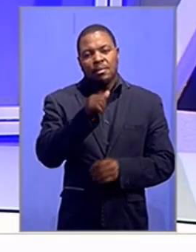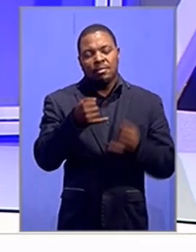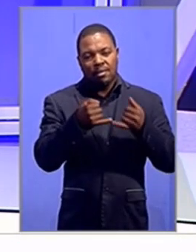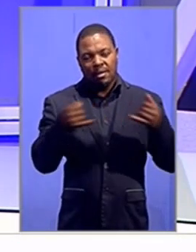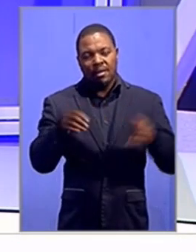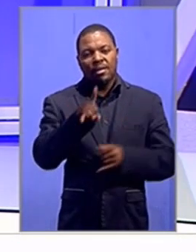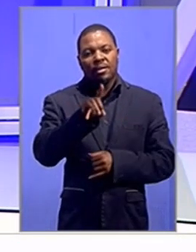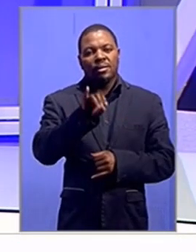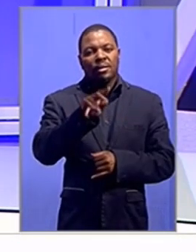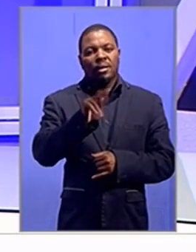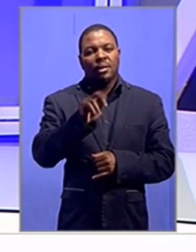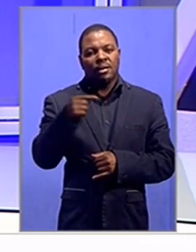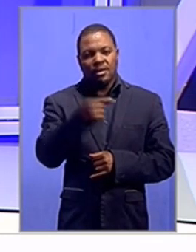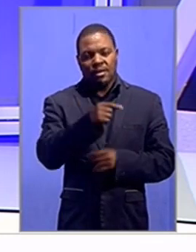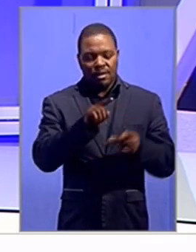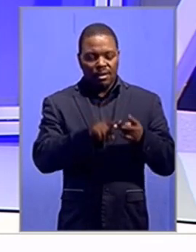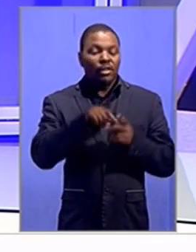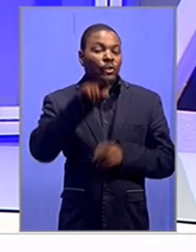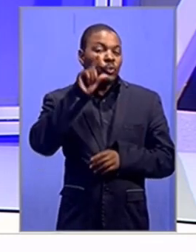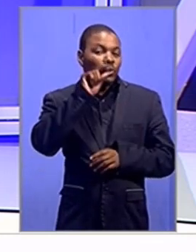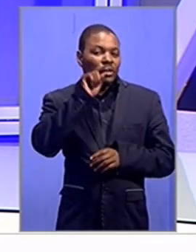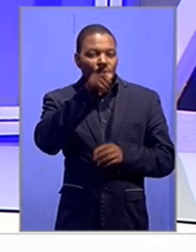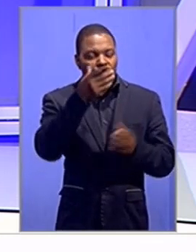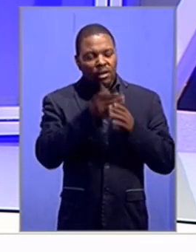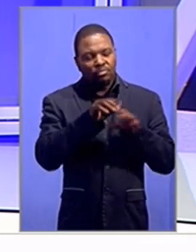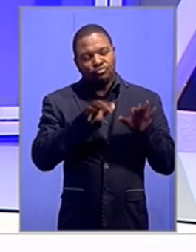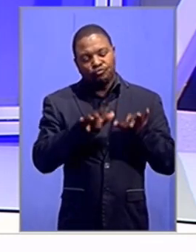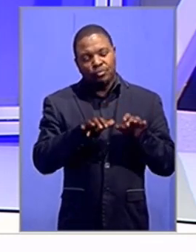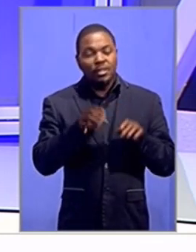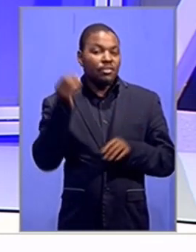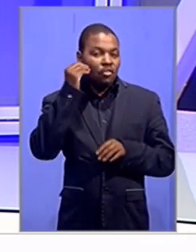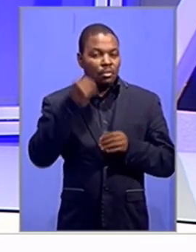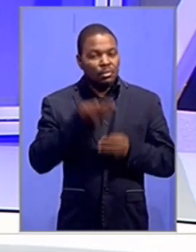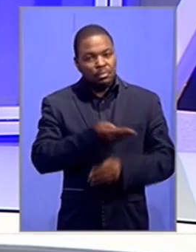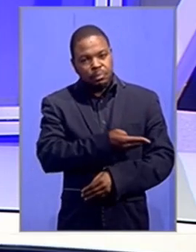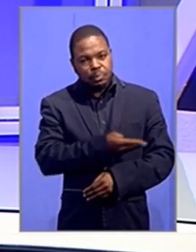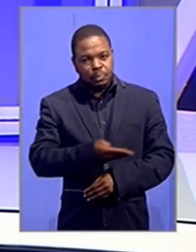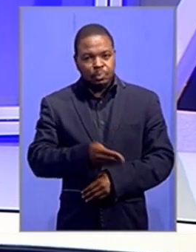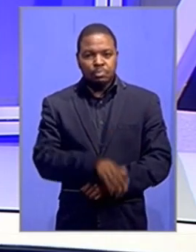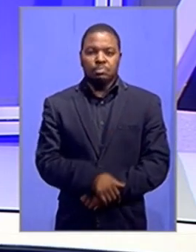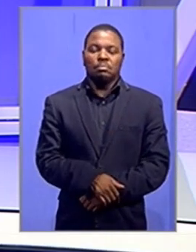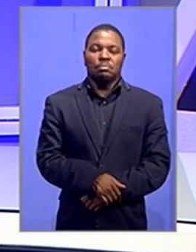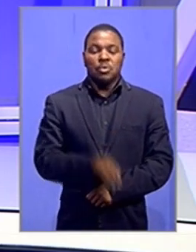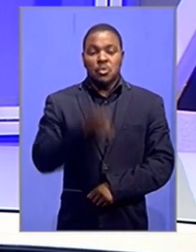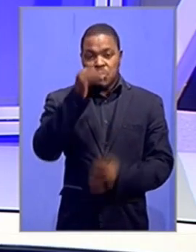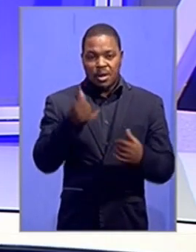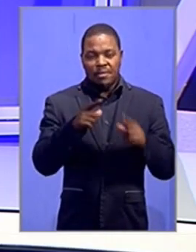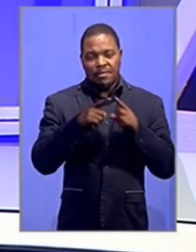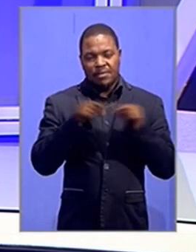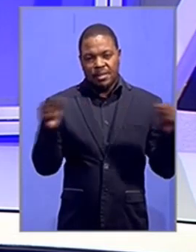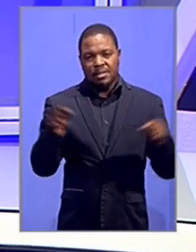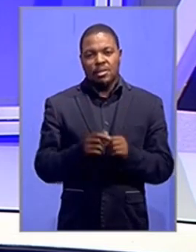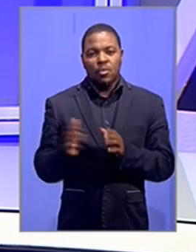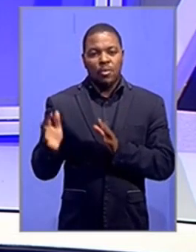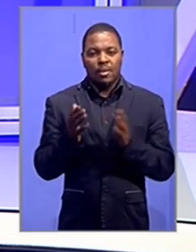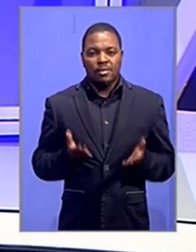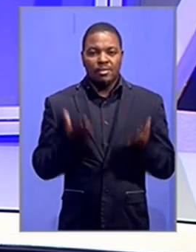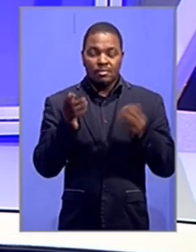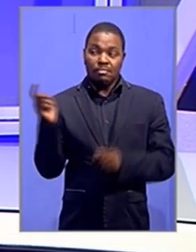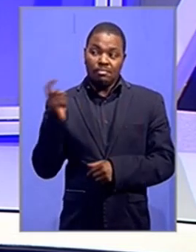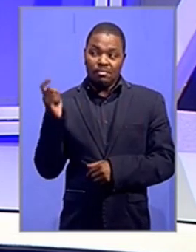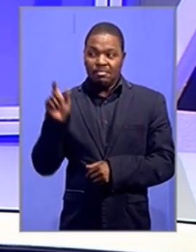mme o subscribe le mo Twitter re teng ka @ditaba_dikgang. Tsamaitsibeng ano di khutla fa jano re sutela